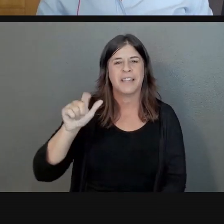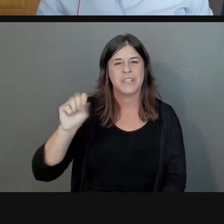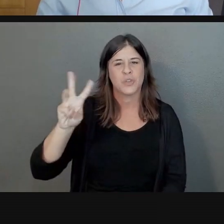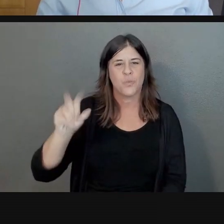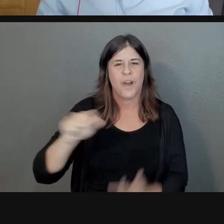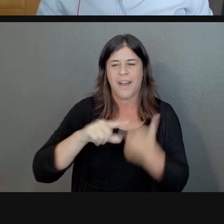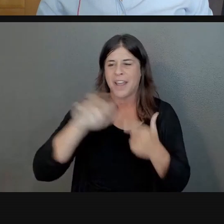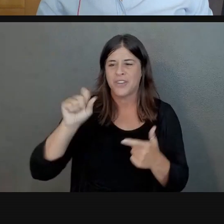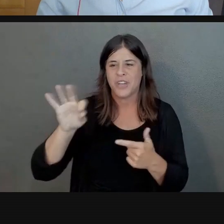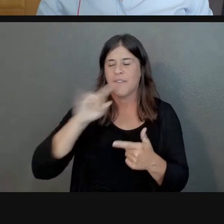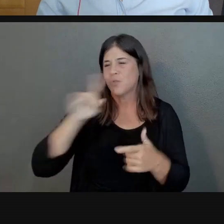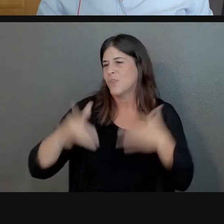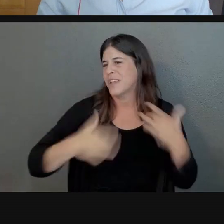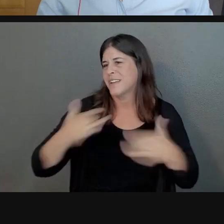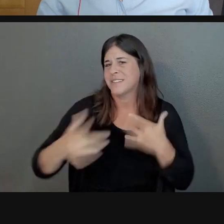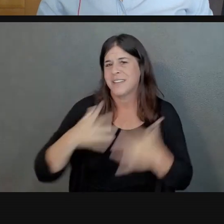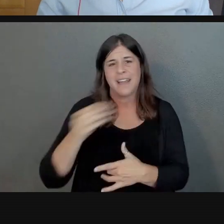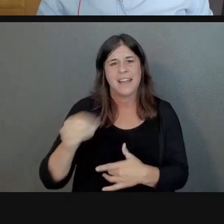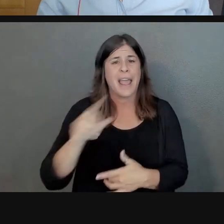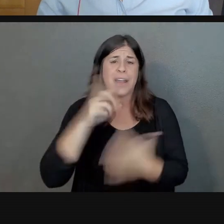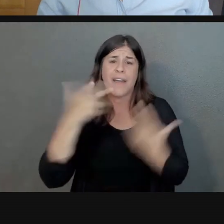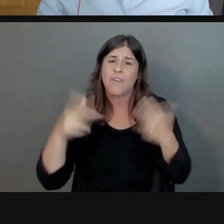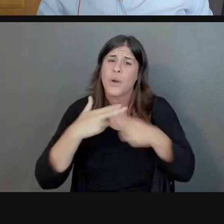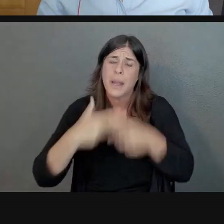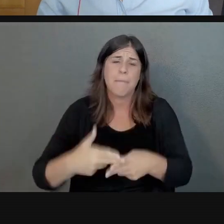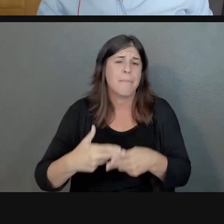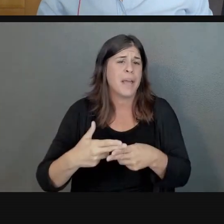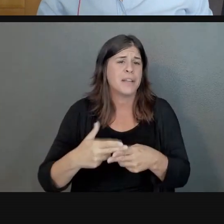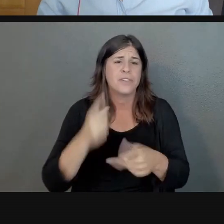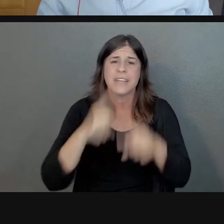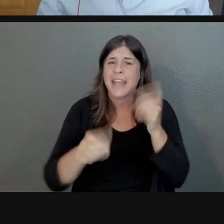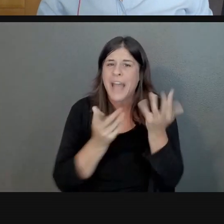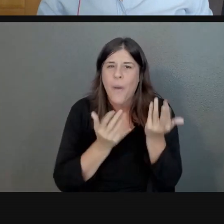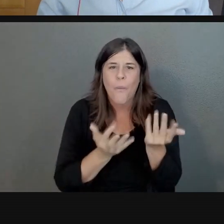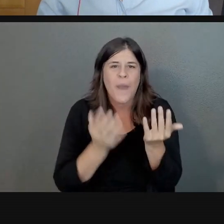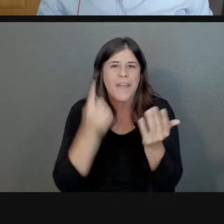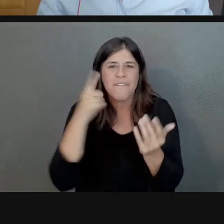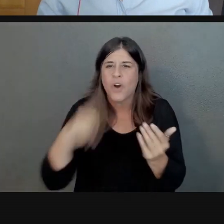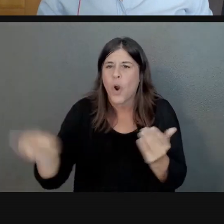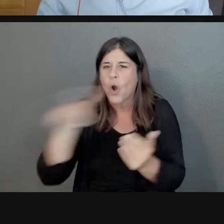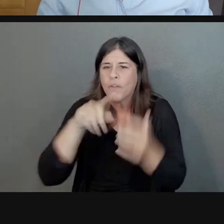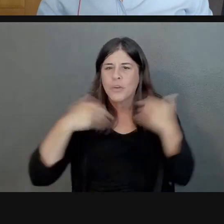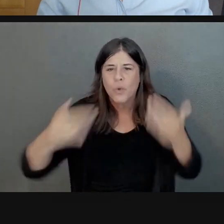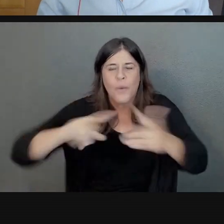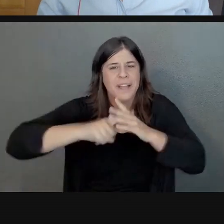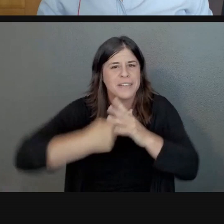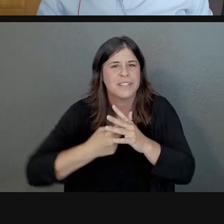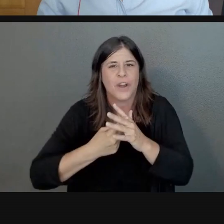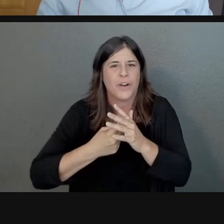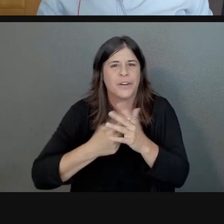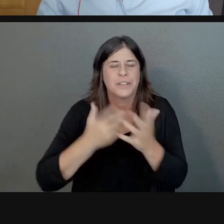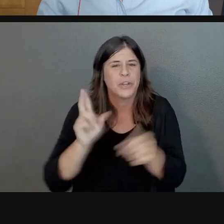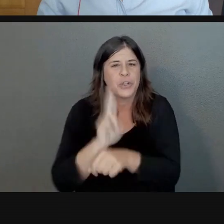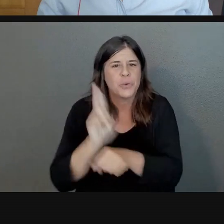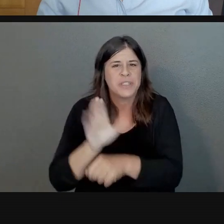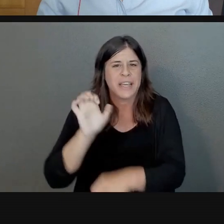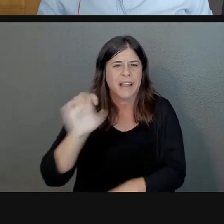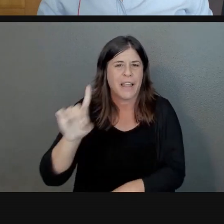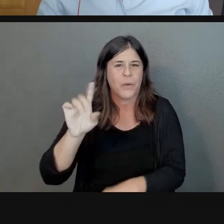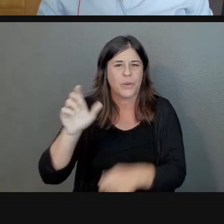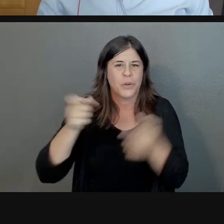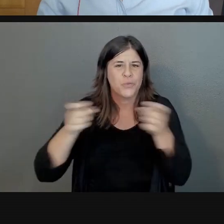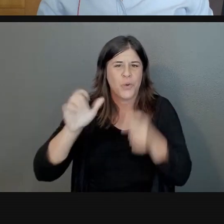really exciting, and as I mentioned, can't wait to get everyone started using Cloud Control